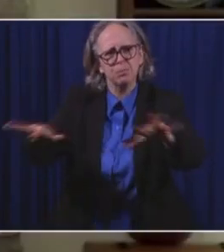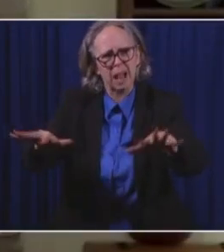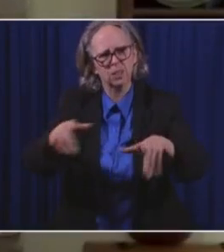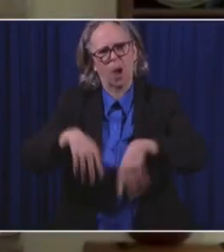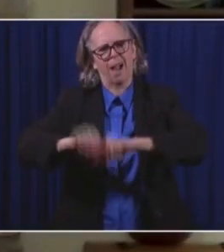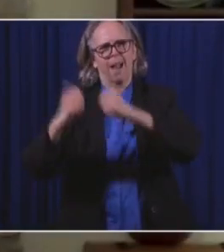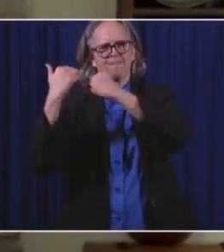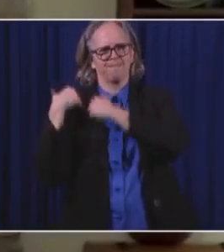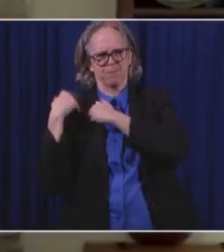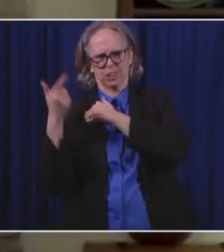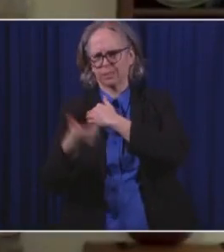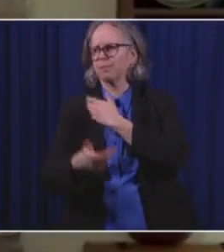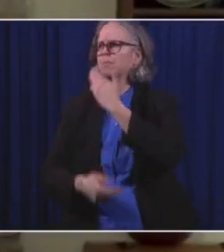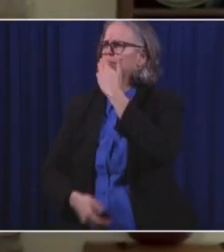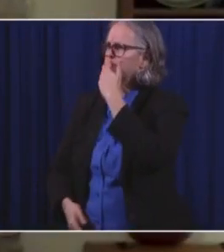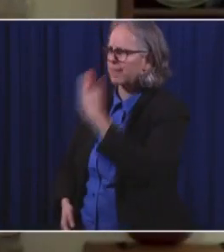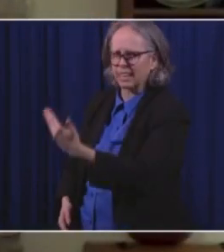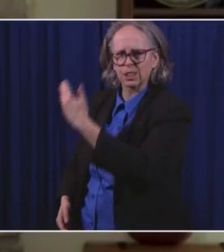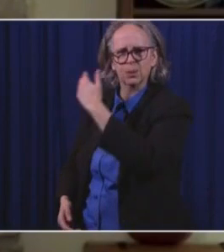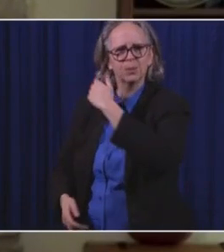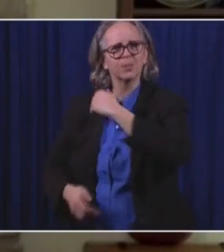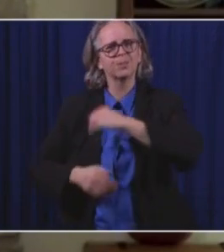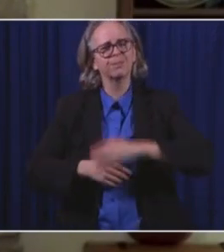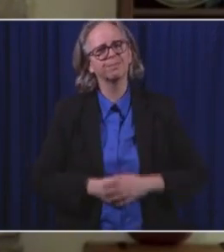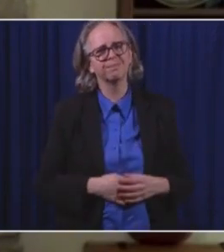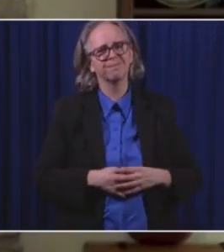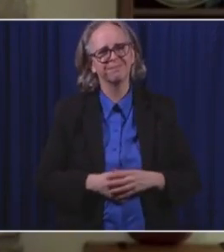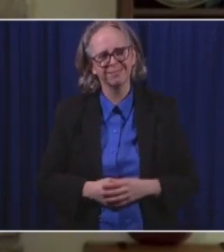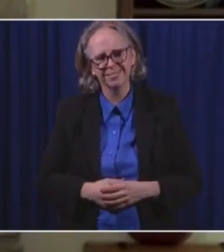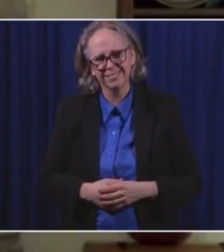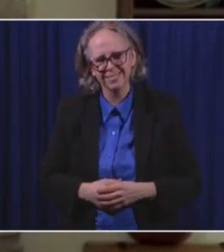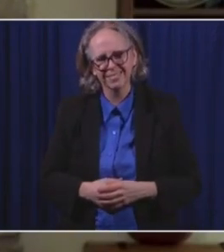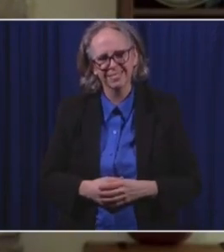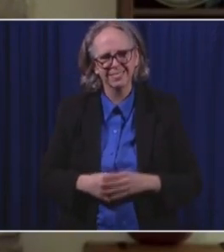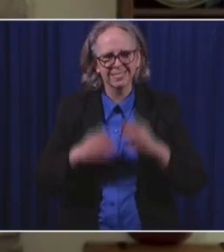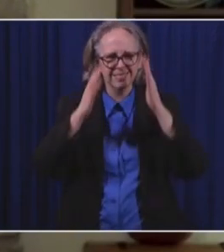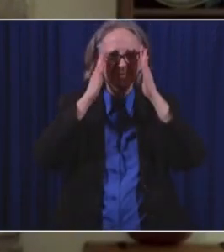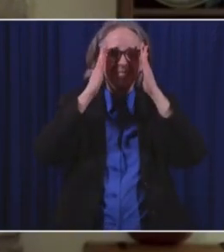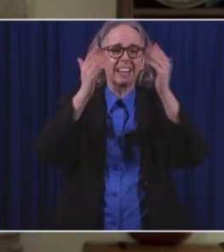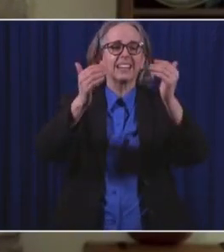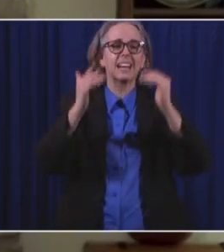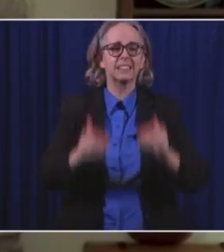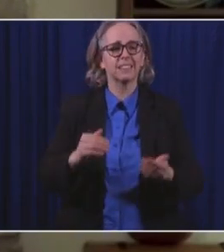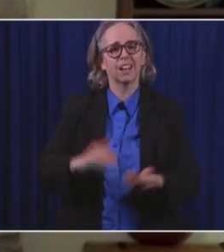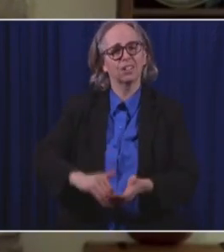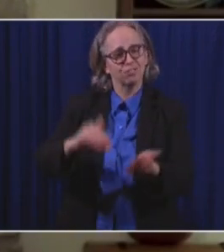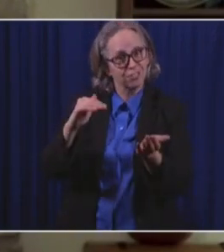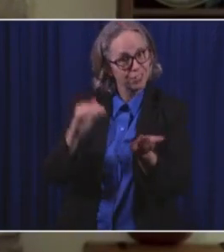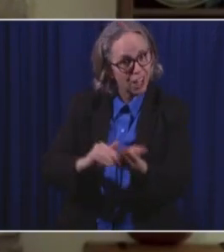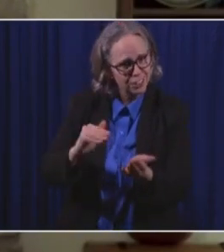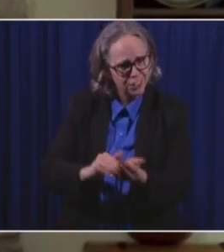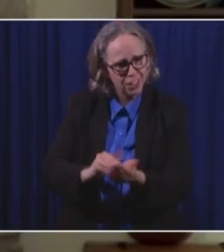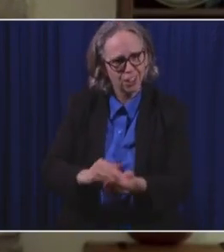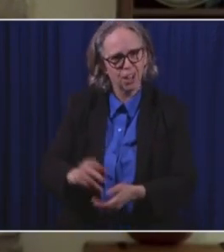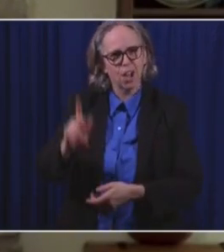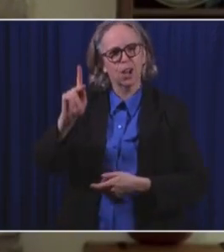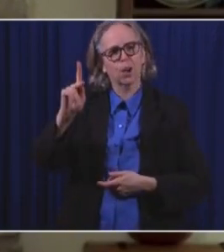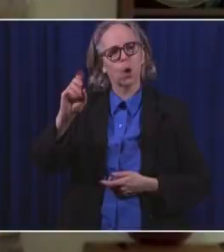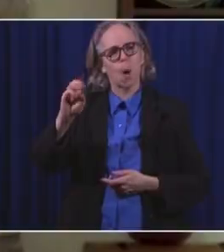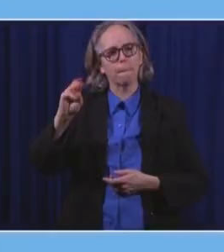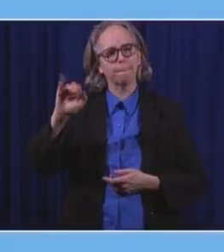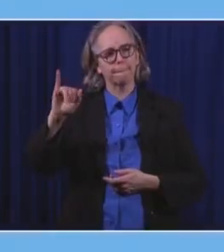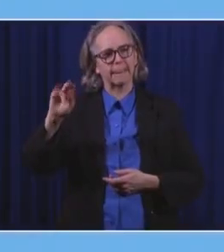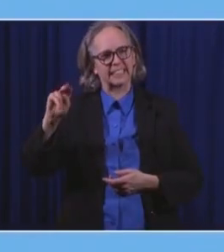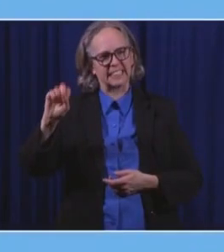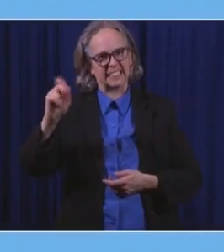Doctor, thank you. We appreciate it very, very much. Next is Dr. Brian Kuminski. He is the Vice President